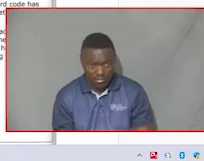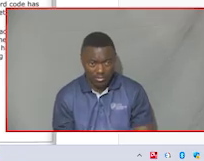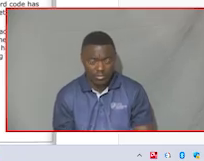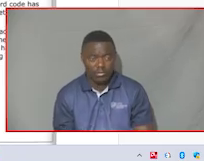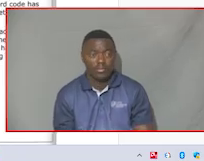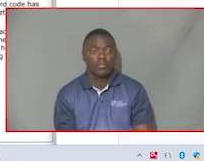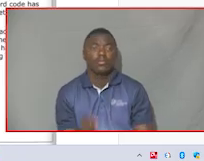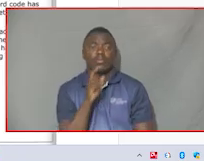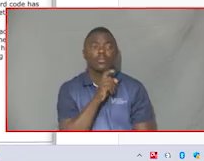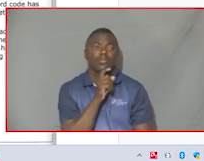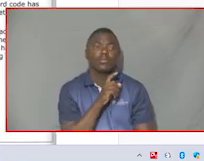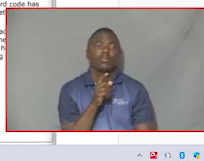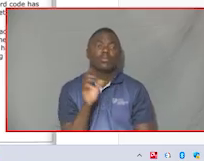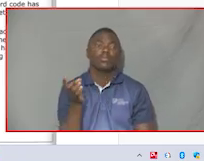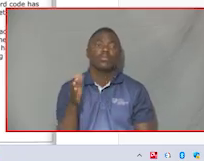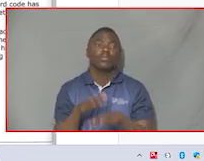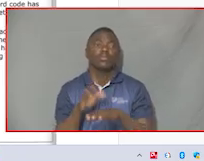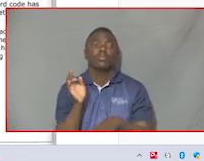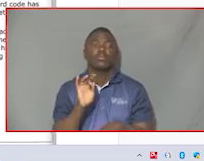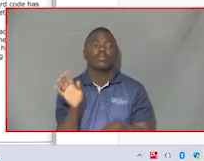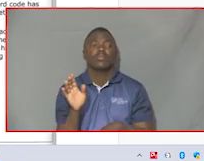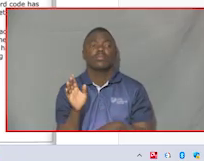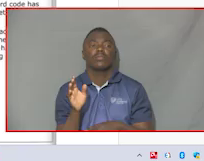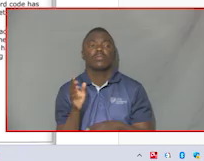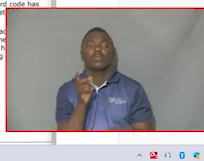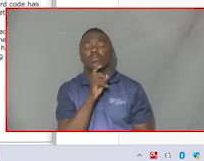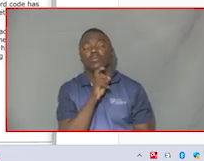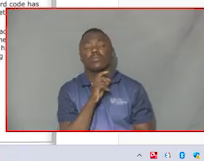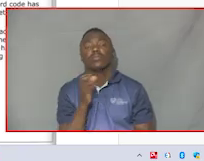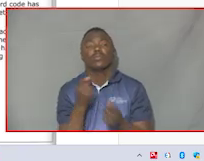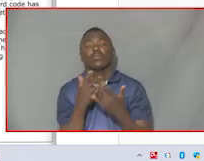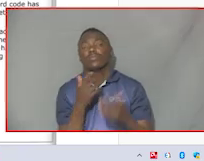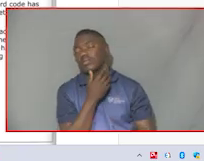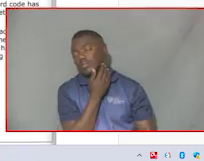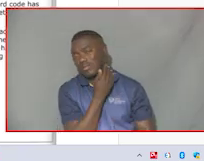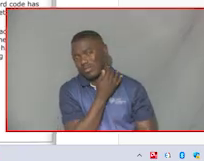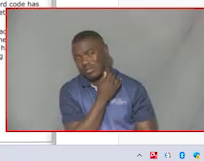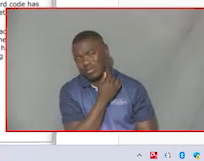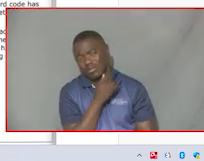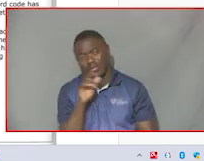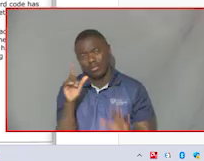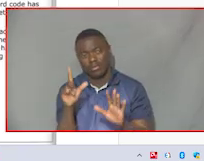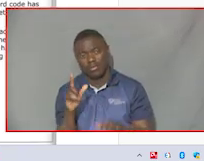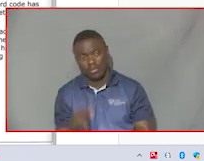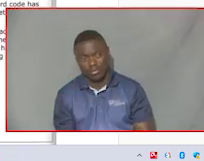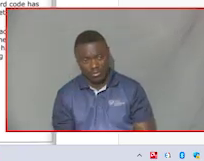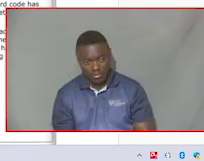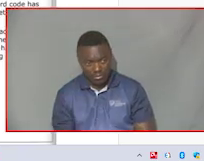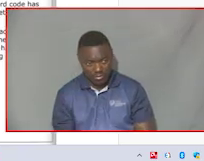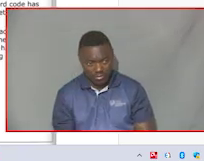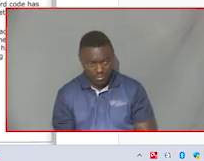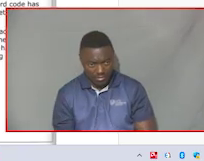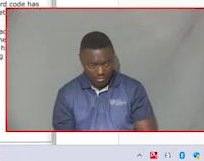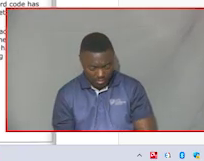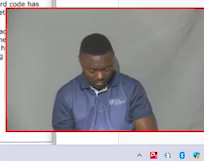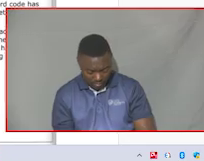be used more than once. So if I use 2 numbers, how many numbers are left? Right, you figure it out quickly, and then we